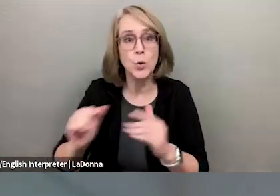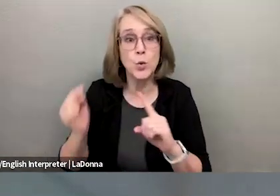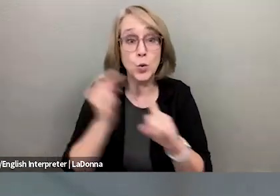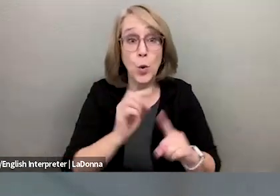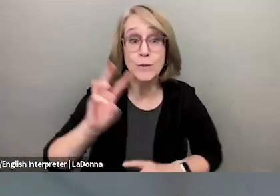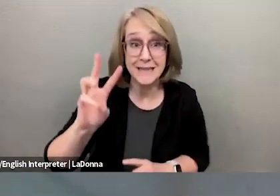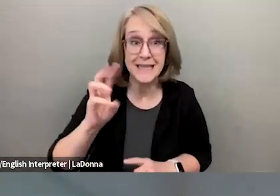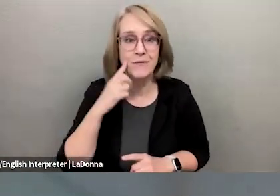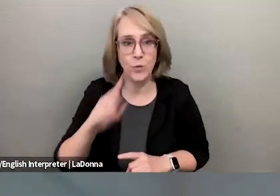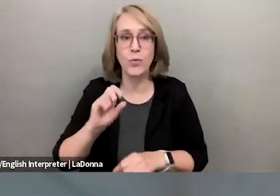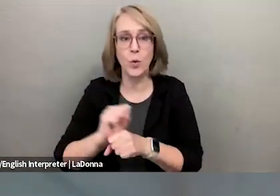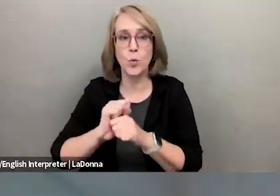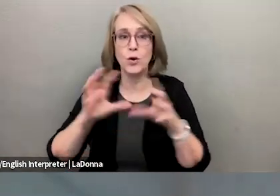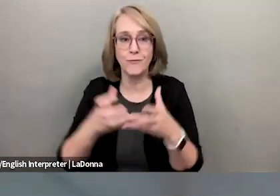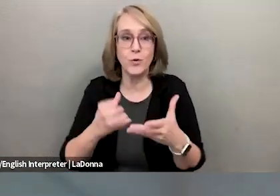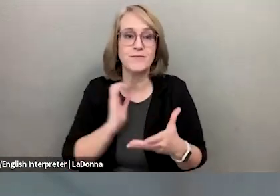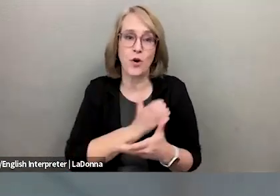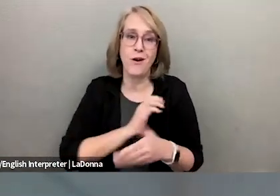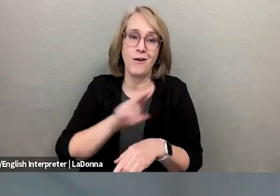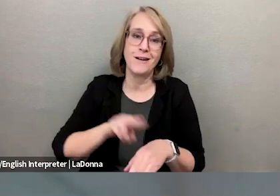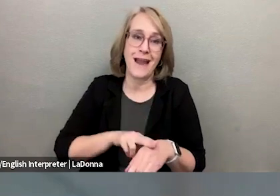the workforce in the national strategy.